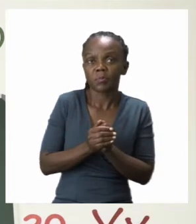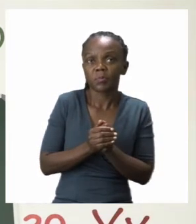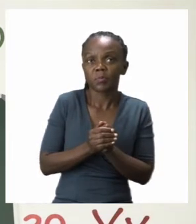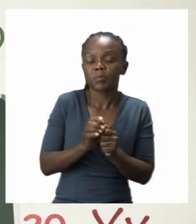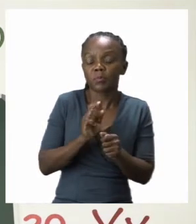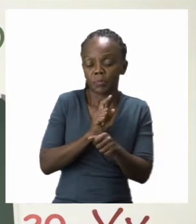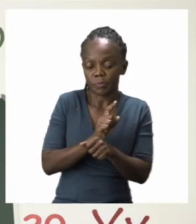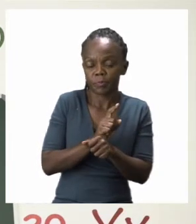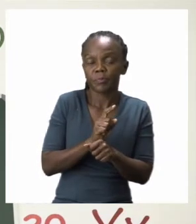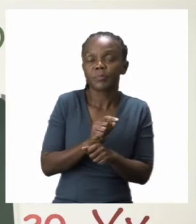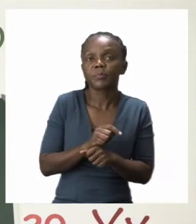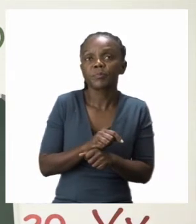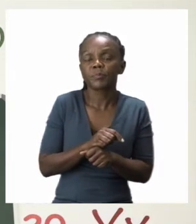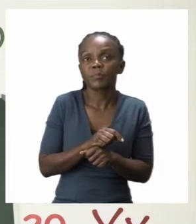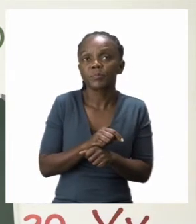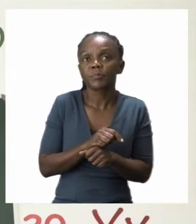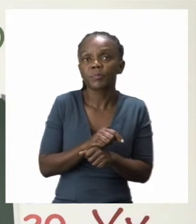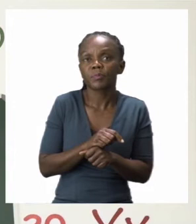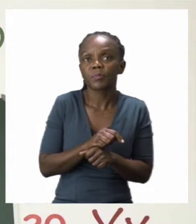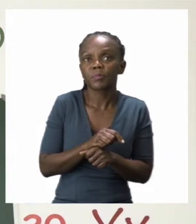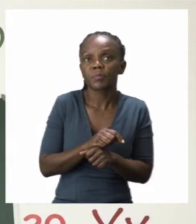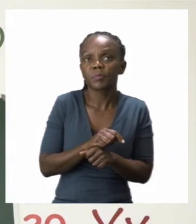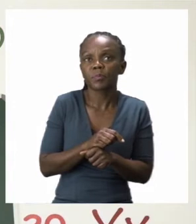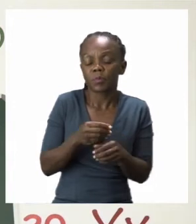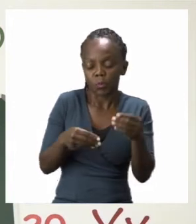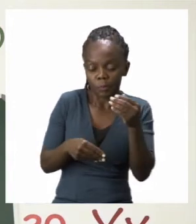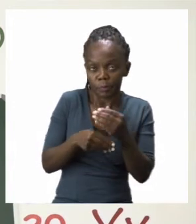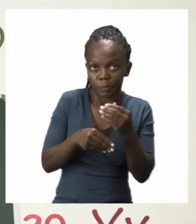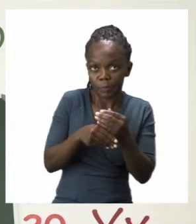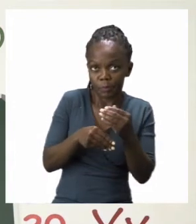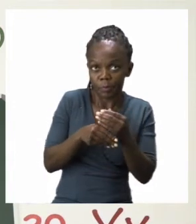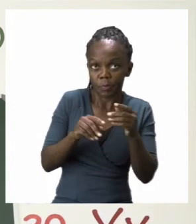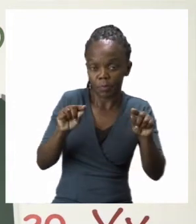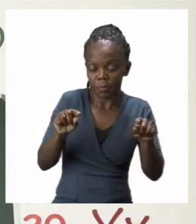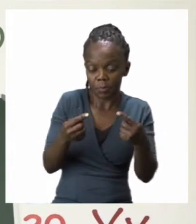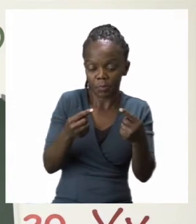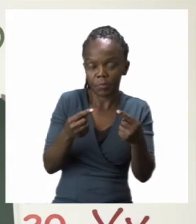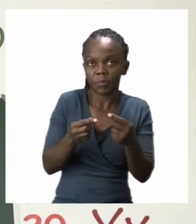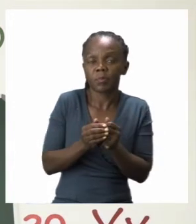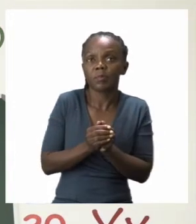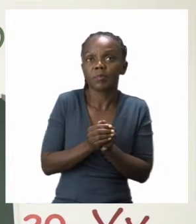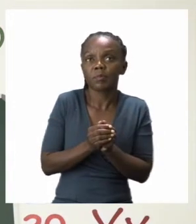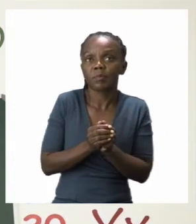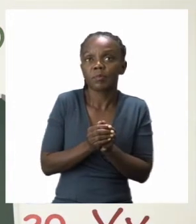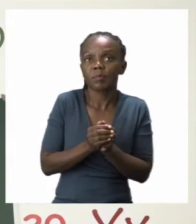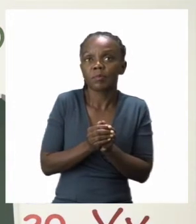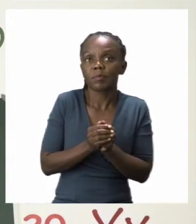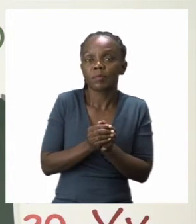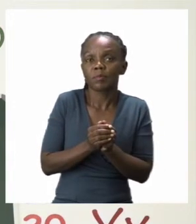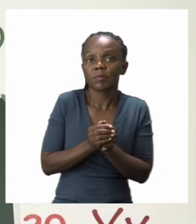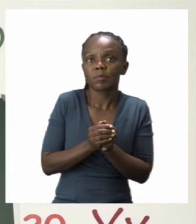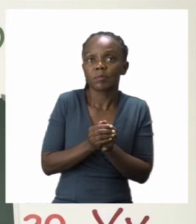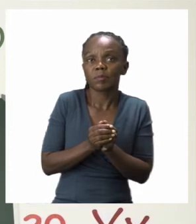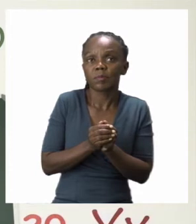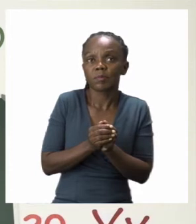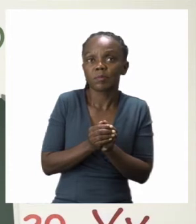first one together. Now when you're adding things together, you're putting them together so that one